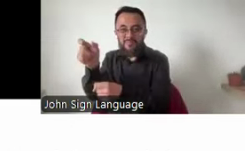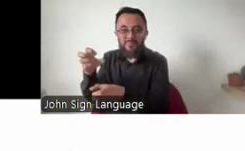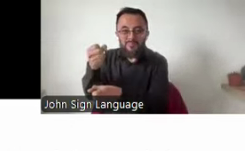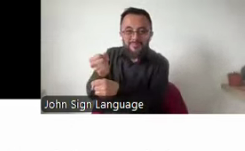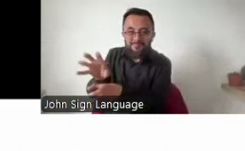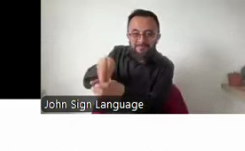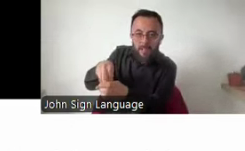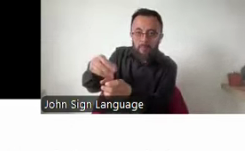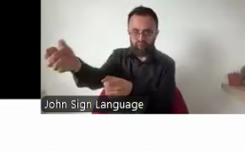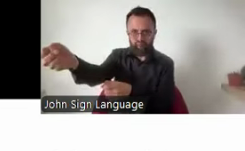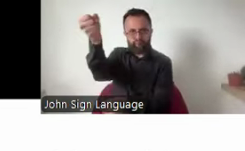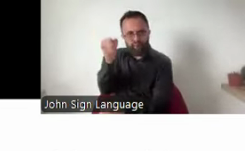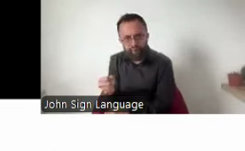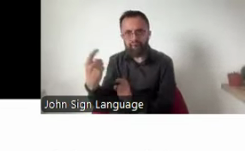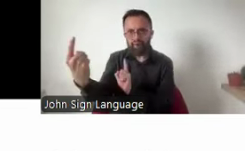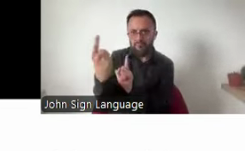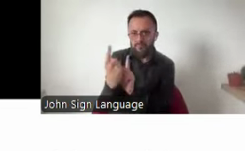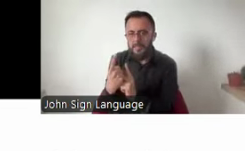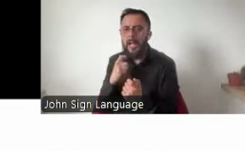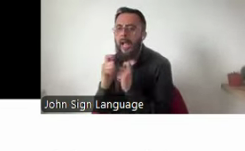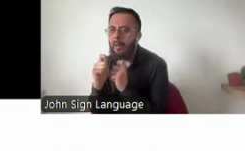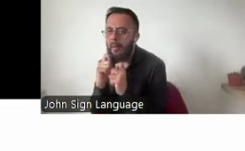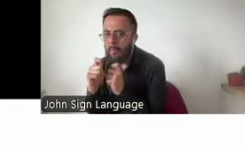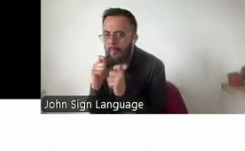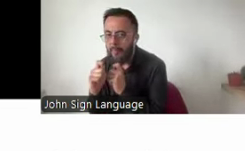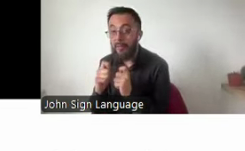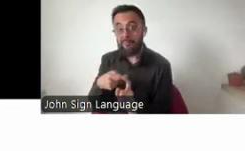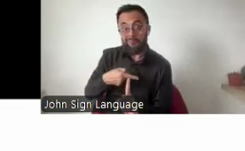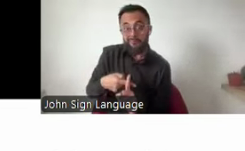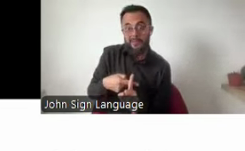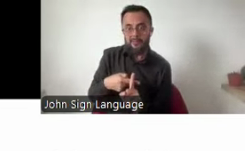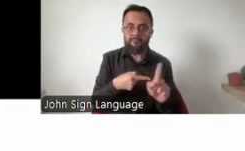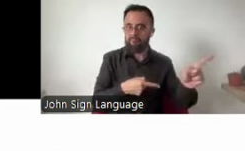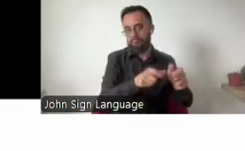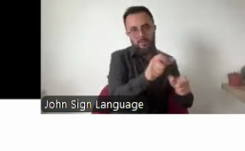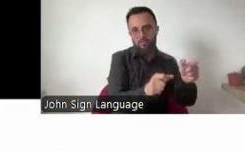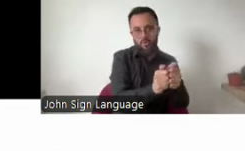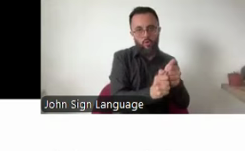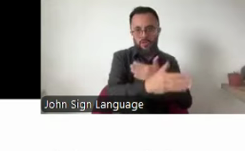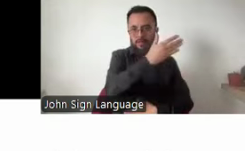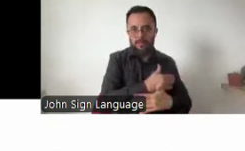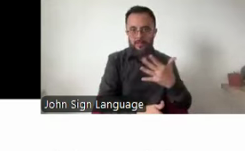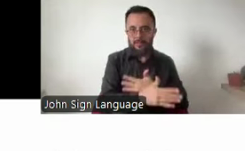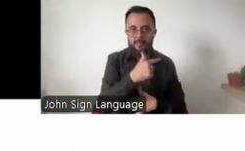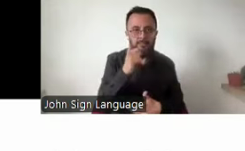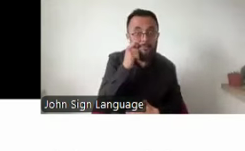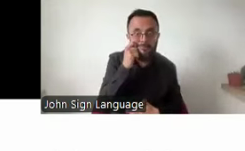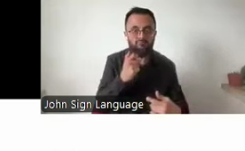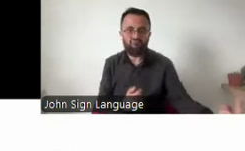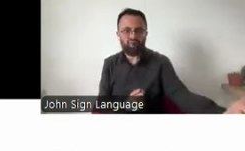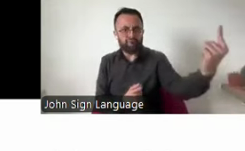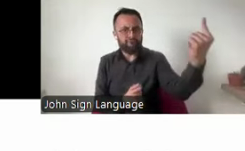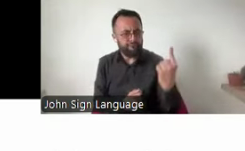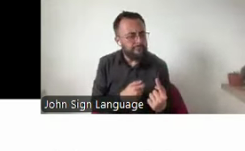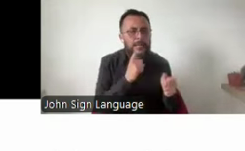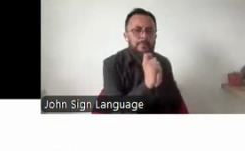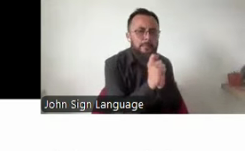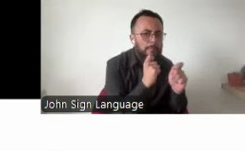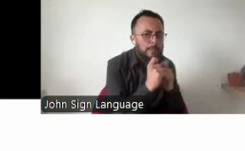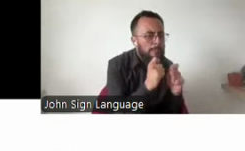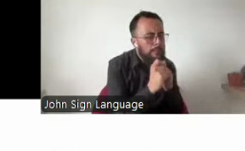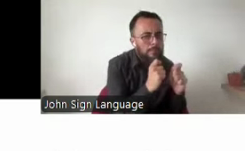with disabilities themselves. Then we also encourage people to do a lot of visits to the health centers and try